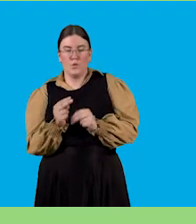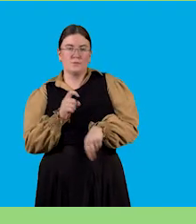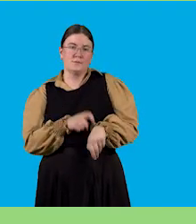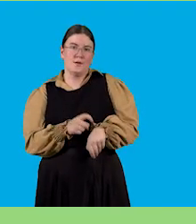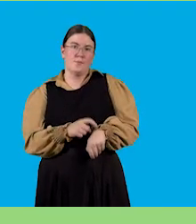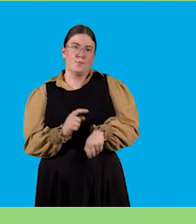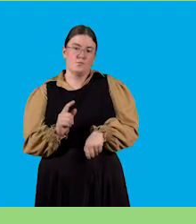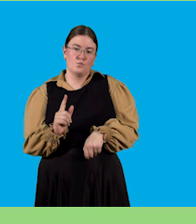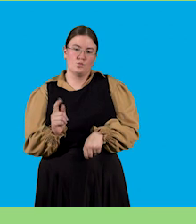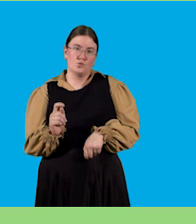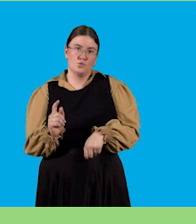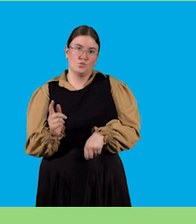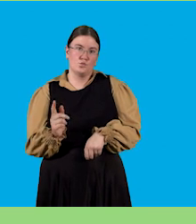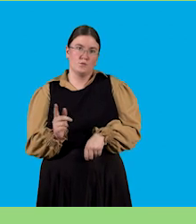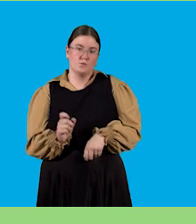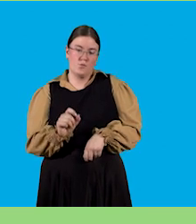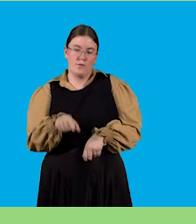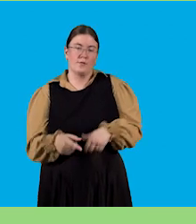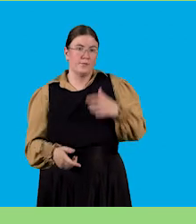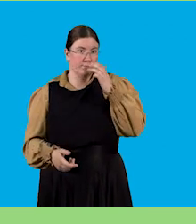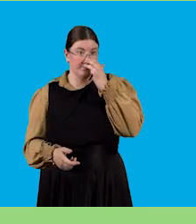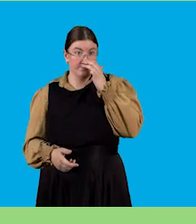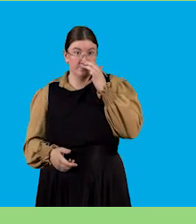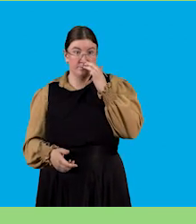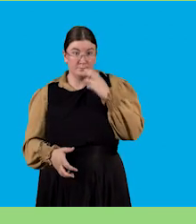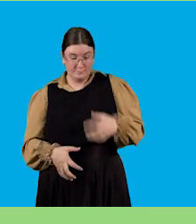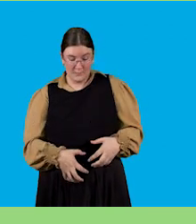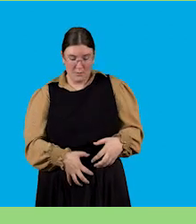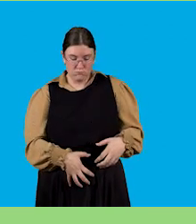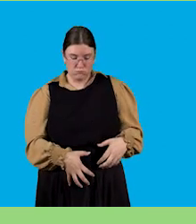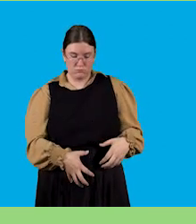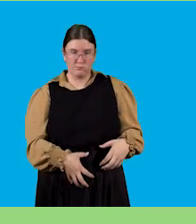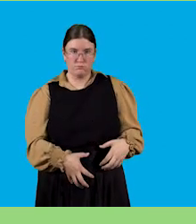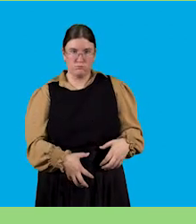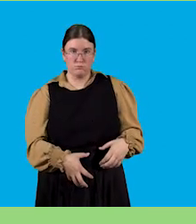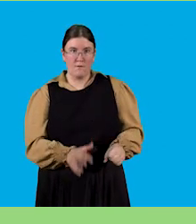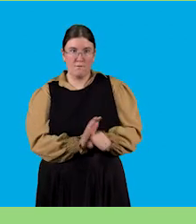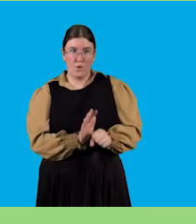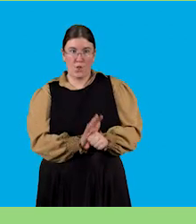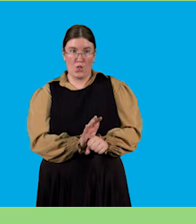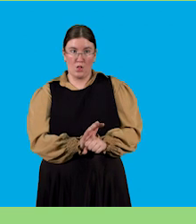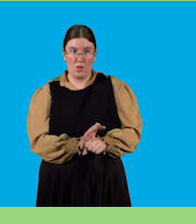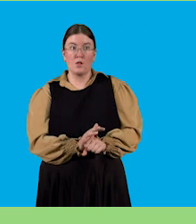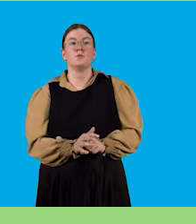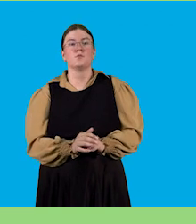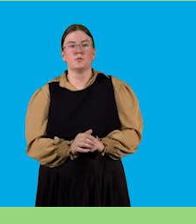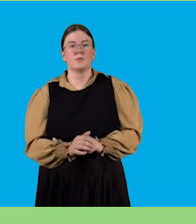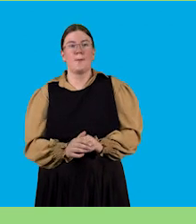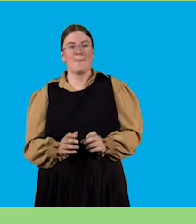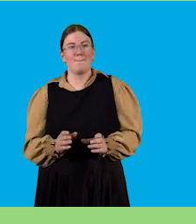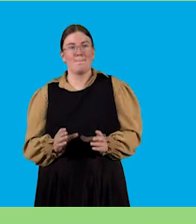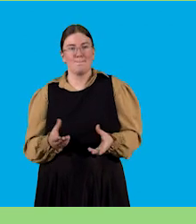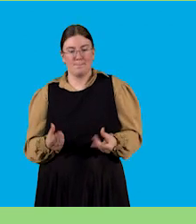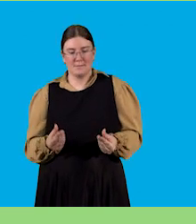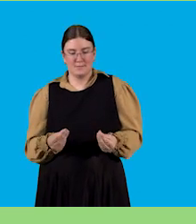When the bladder has filled up, it uses muscles to force the urine out of the body through the